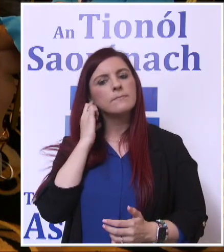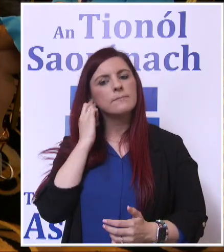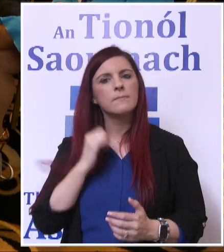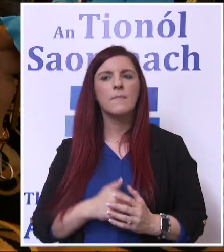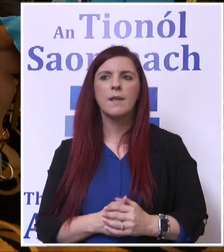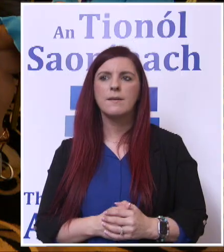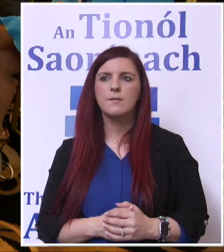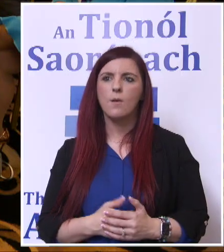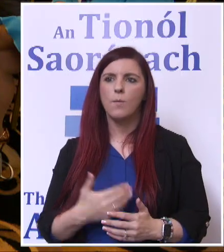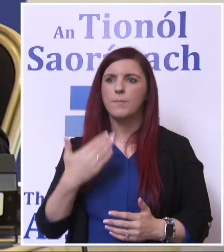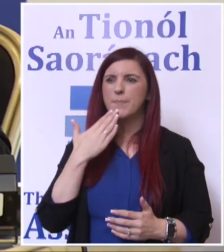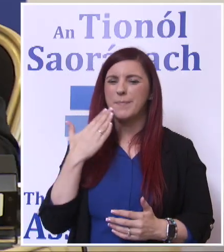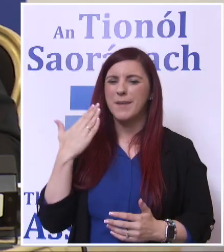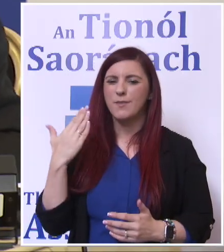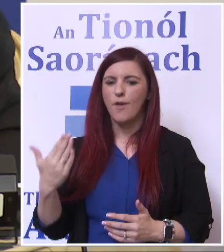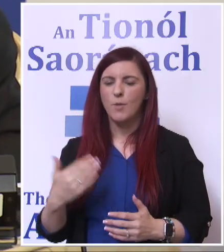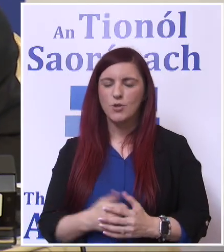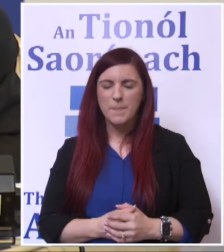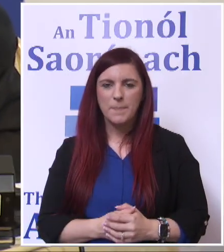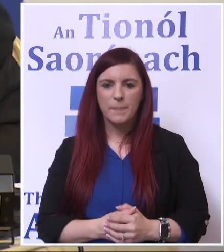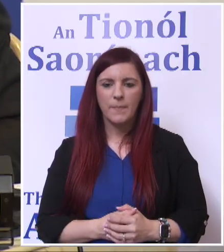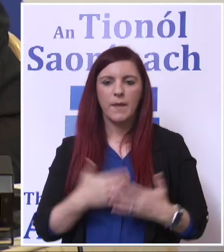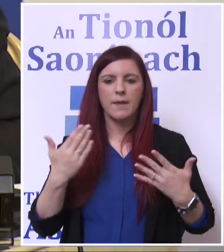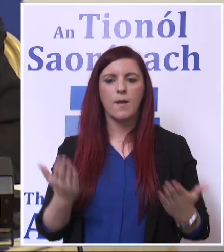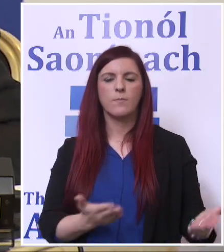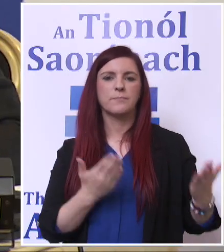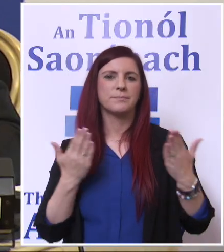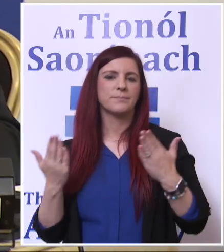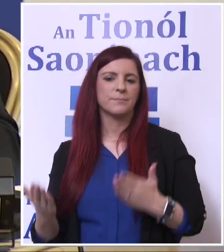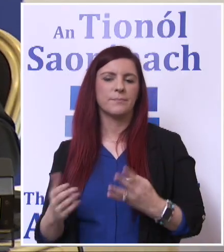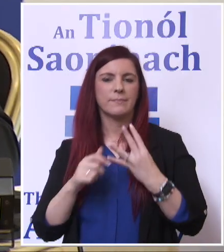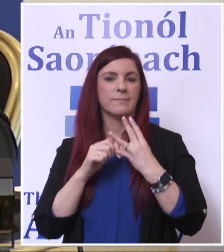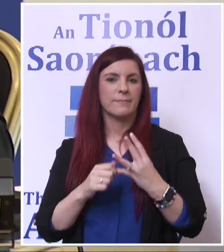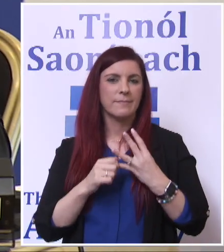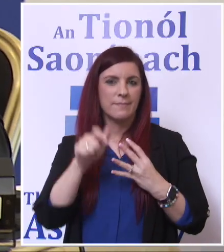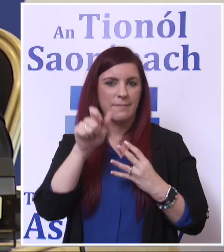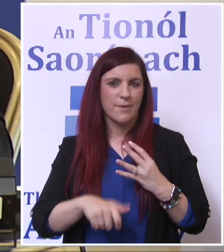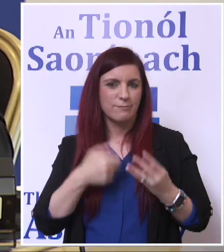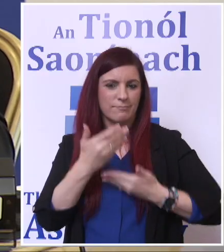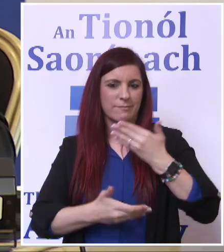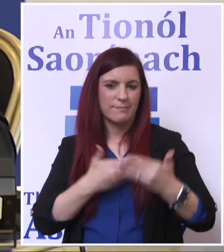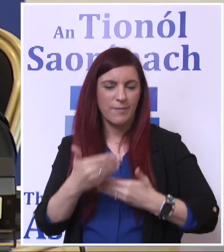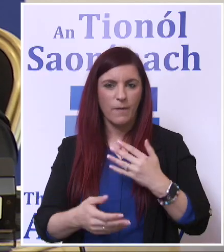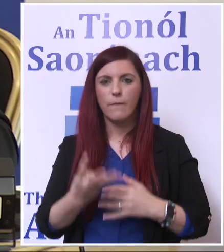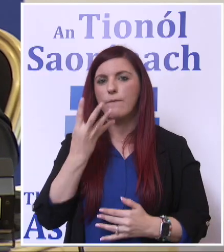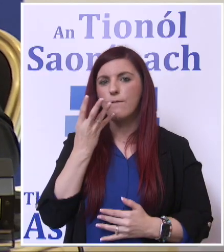Laoghaire-Rathdown County Council, it now gives me great pleasure to present the 4th